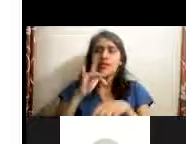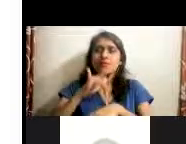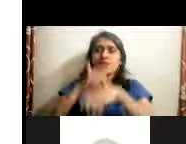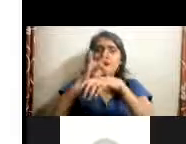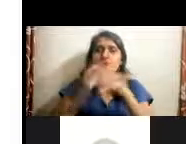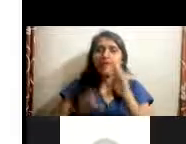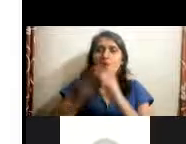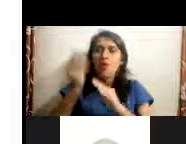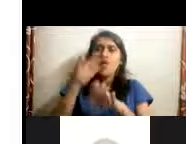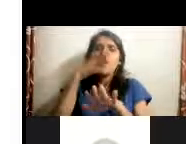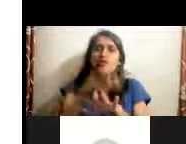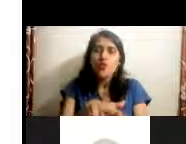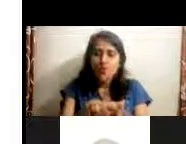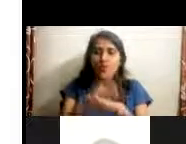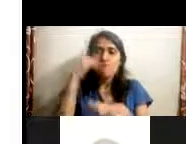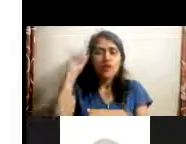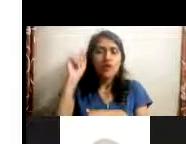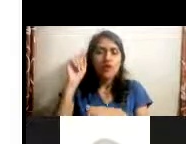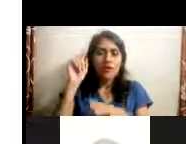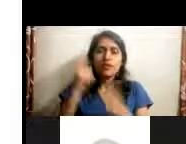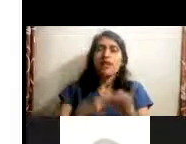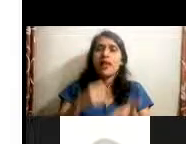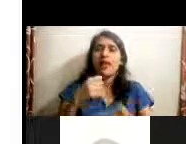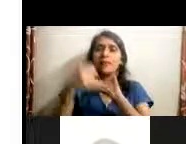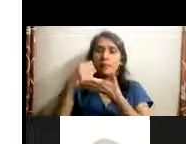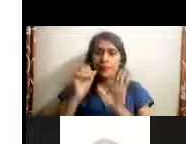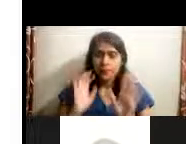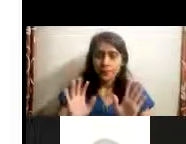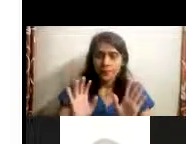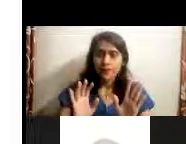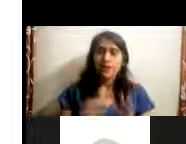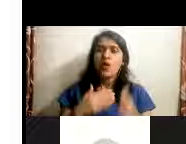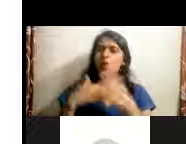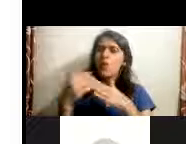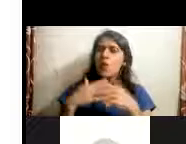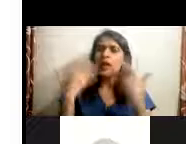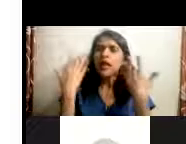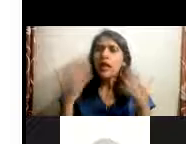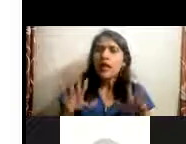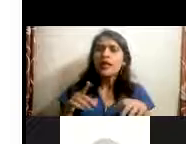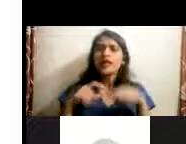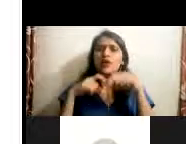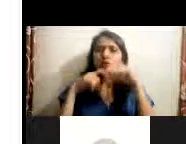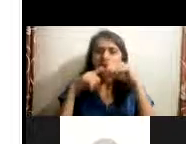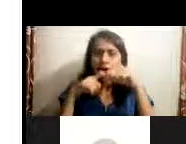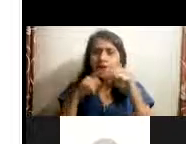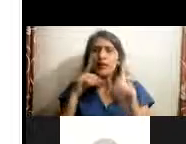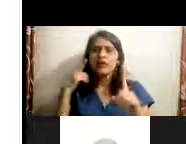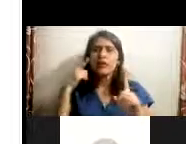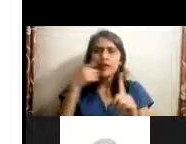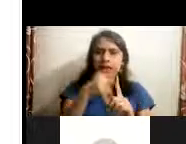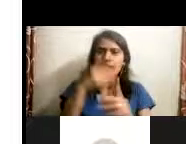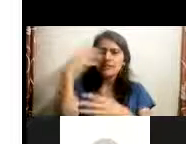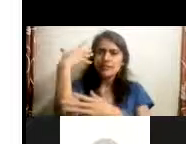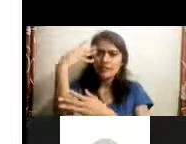include health related rehabilitation. And whatever quality range and